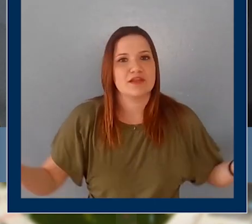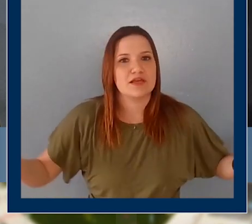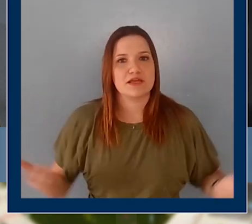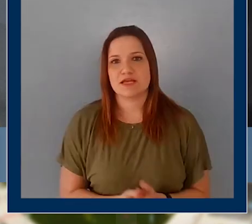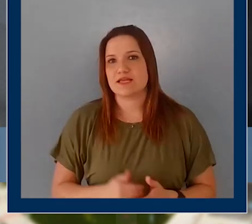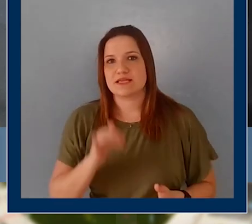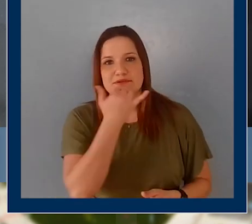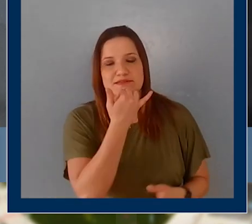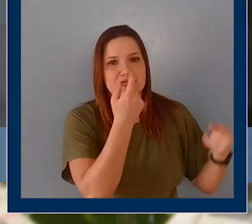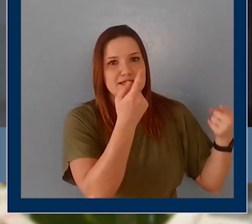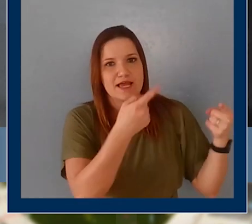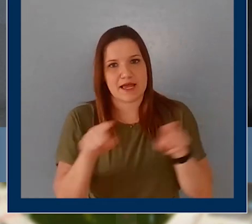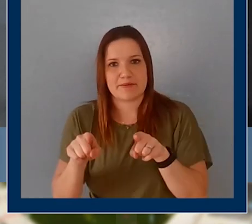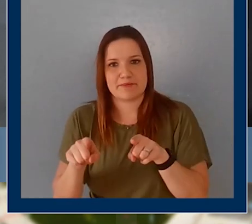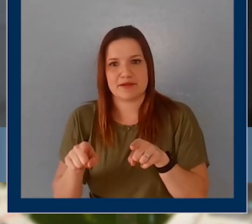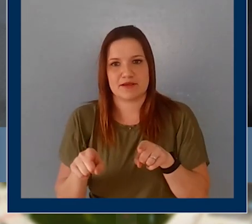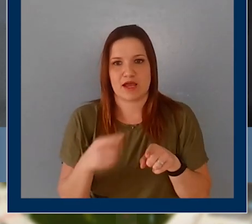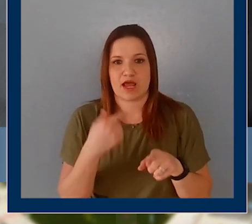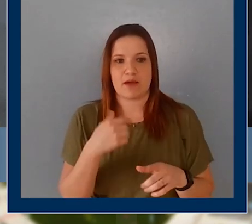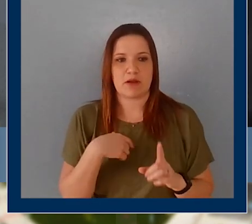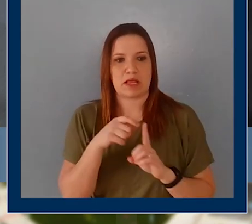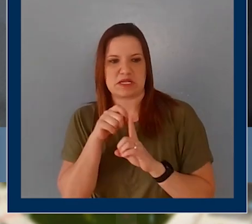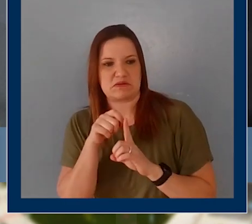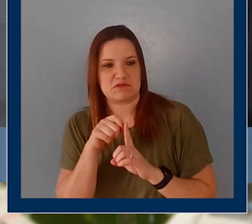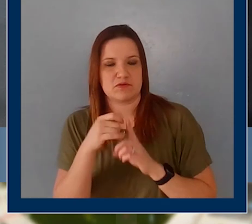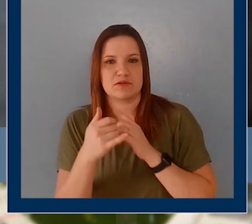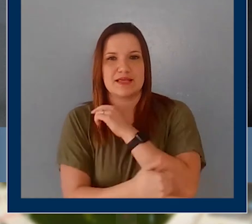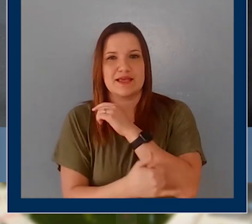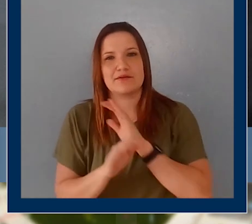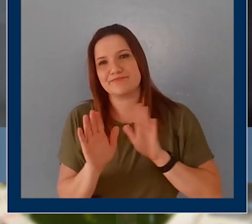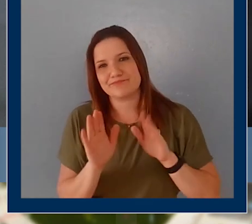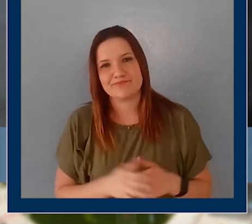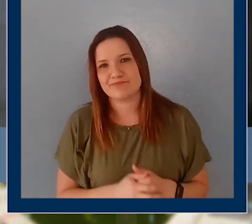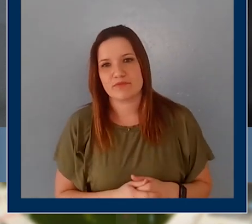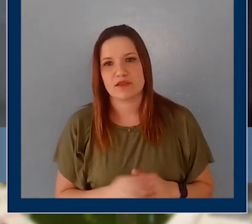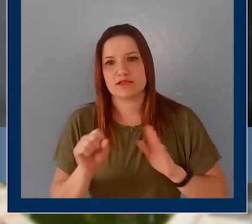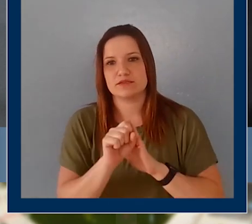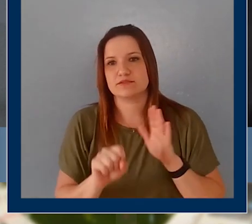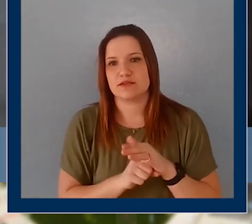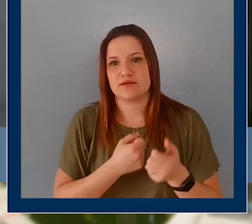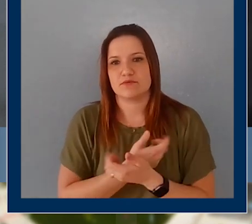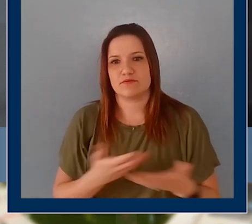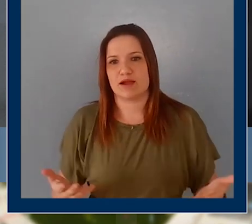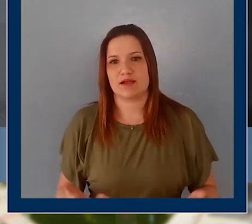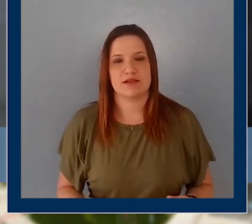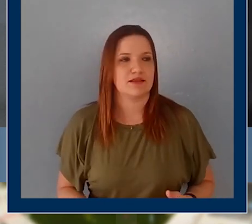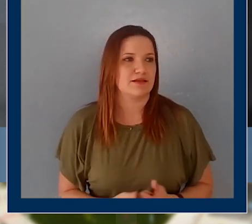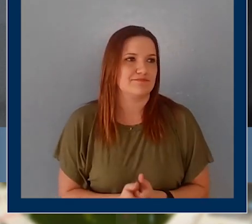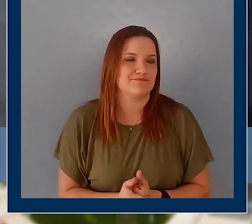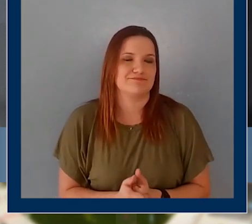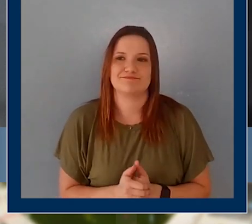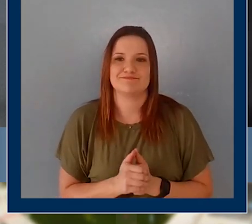to happen. It just happened a couple days ago, and I had to send another email. And so unfortunately,